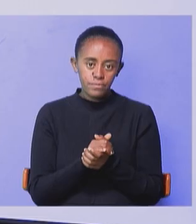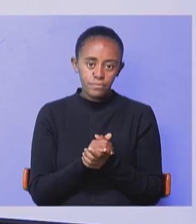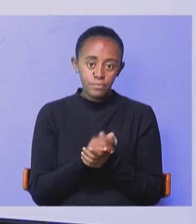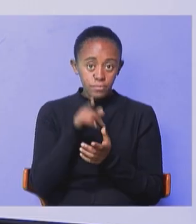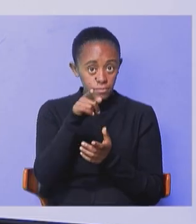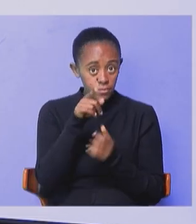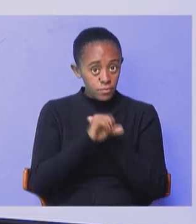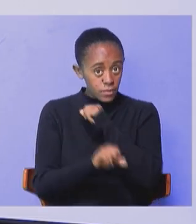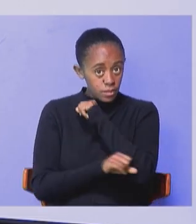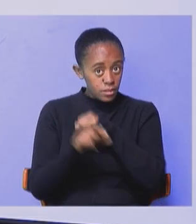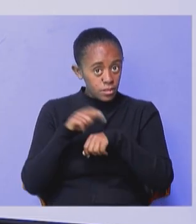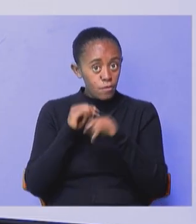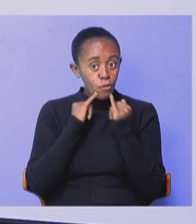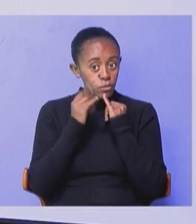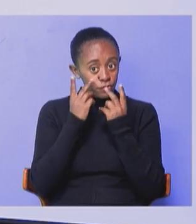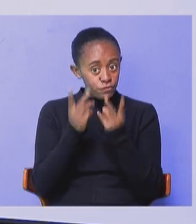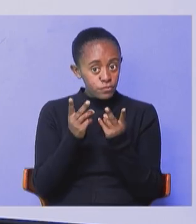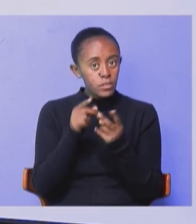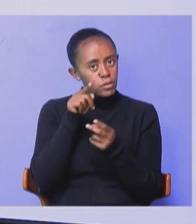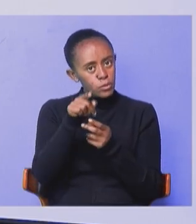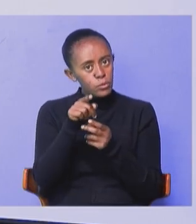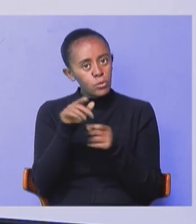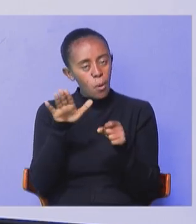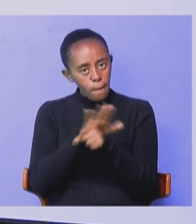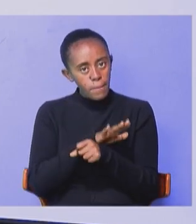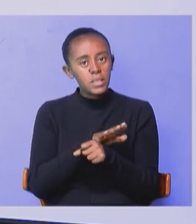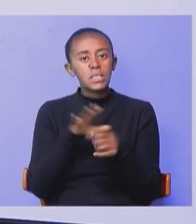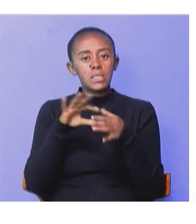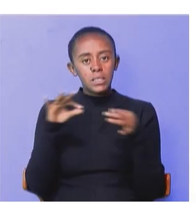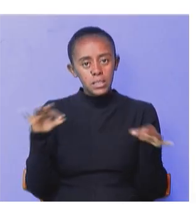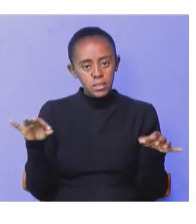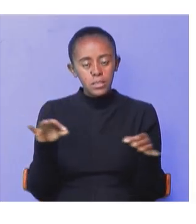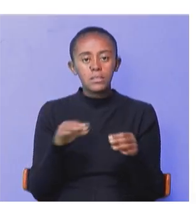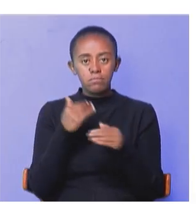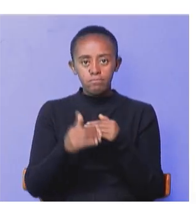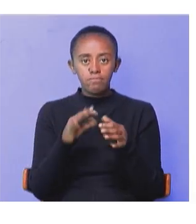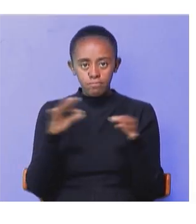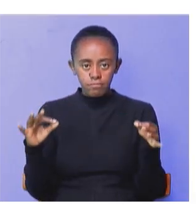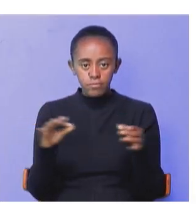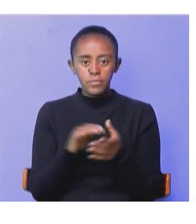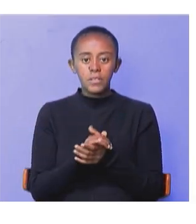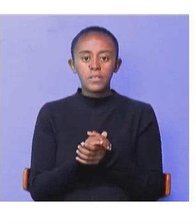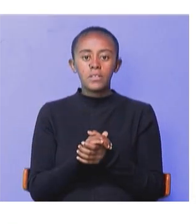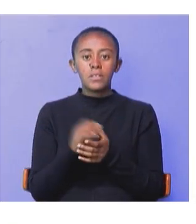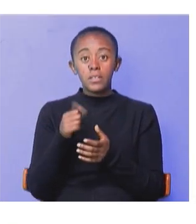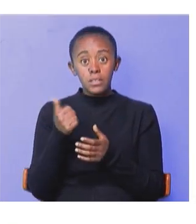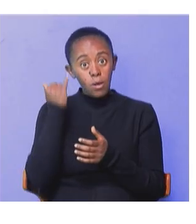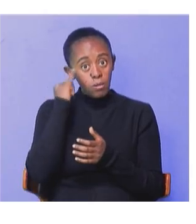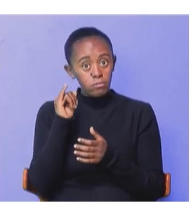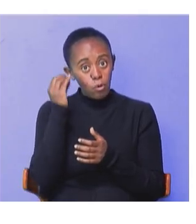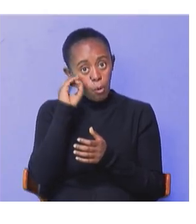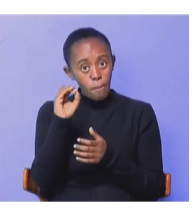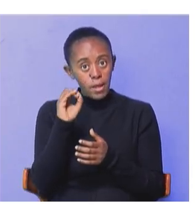So based on this information, you will complete a sentence later on. And the other opinion